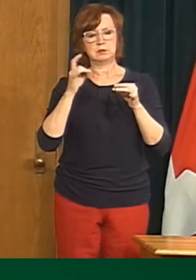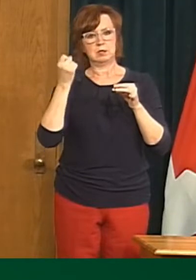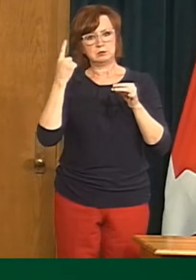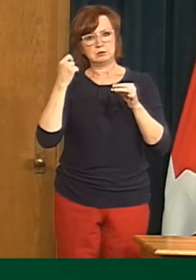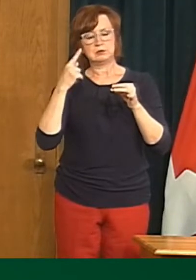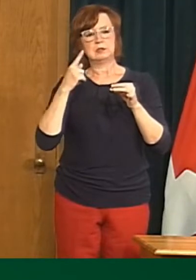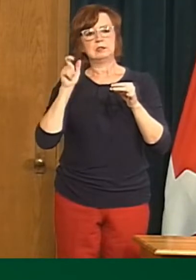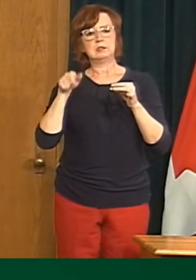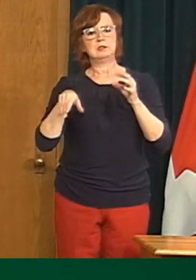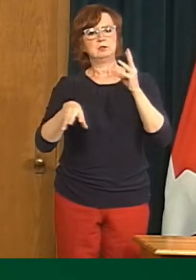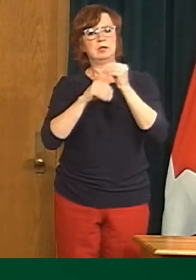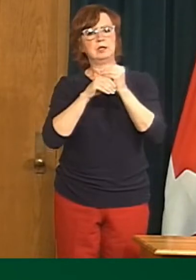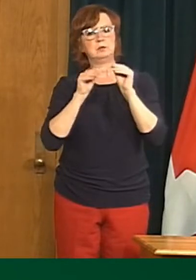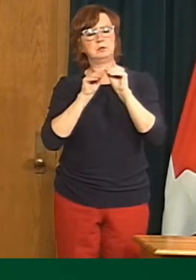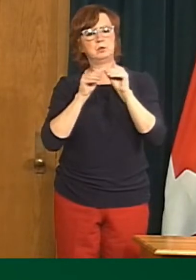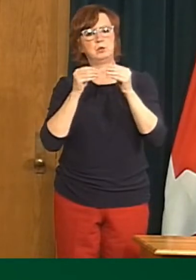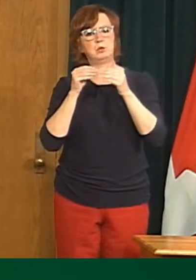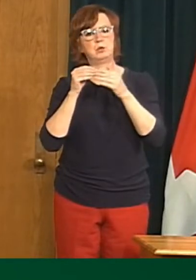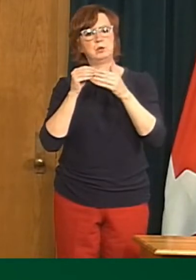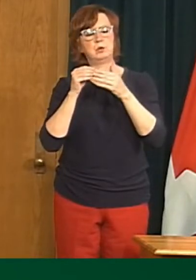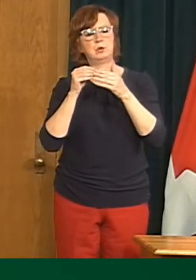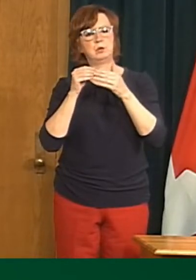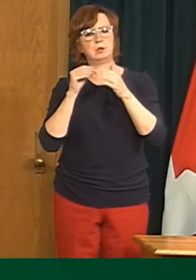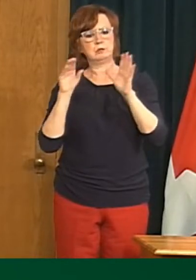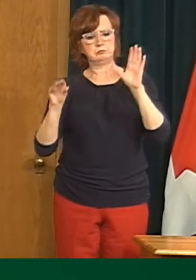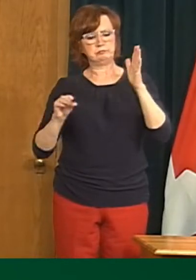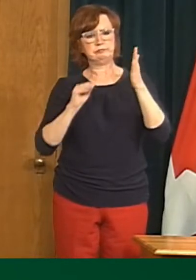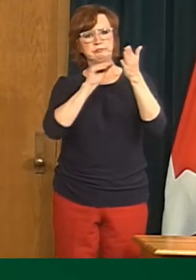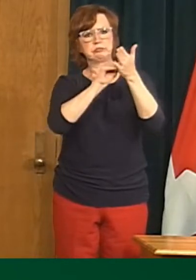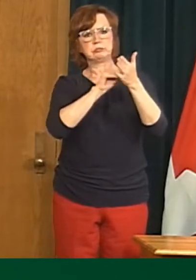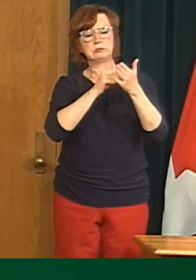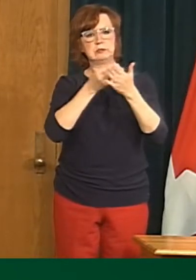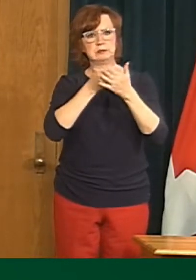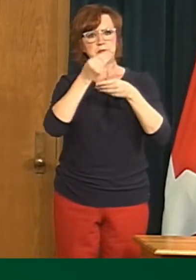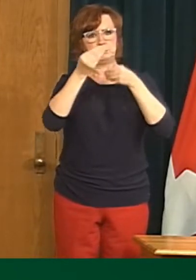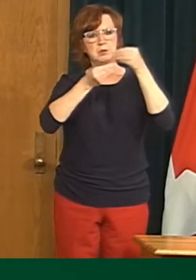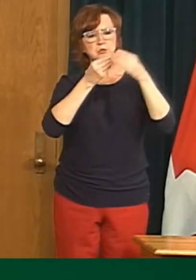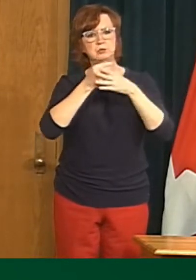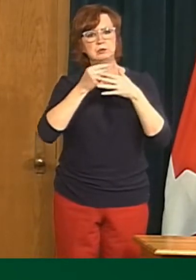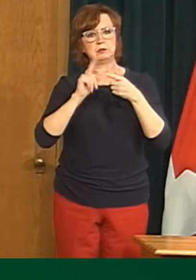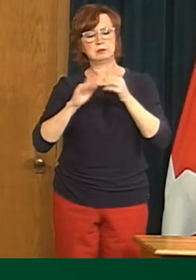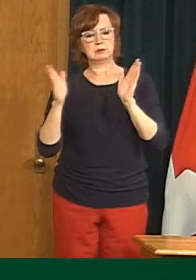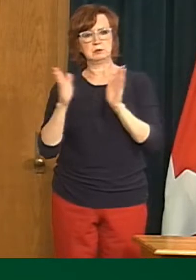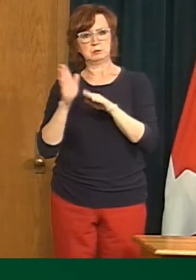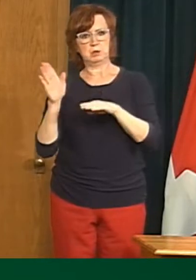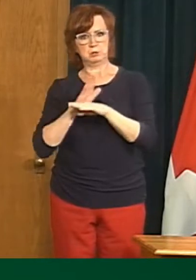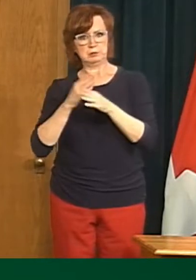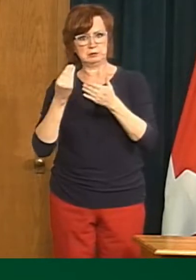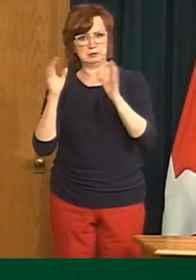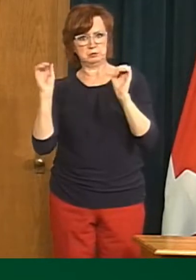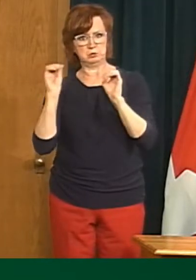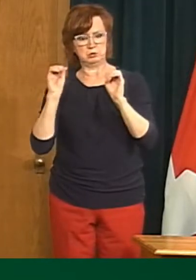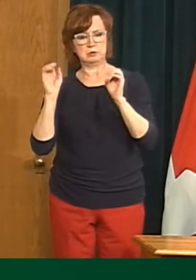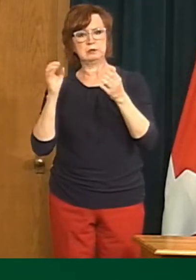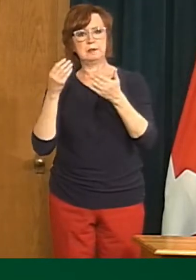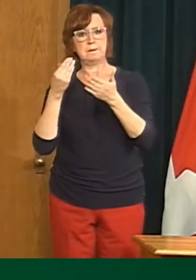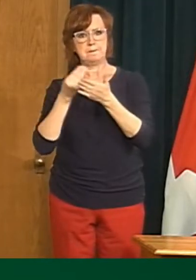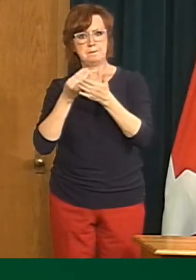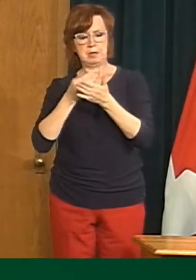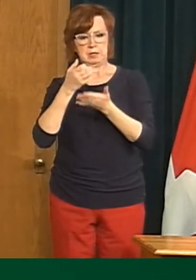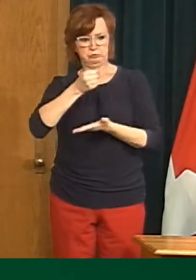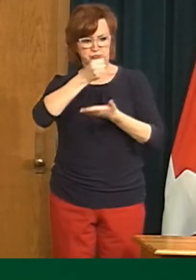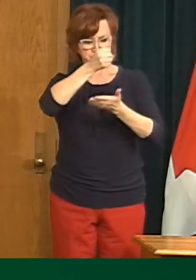self-isolation support program, for example, or the small business emergency grant that we had put in place, or some examples.